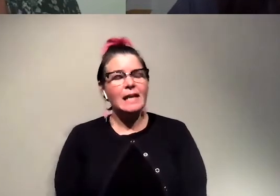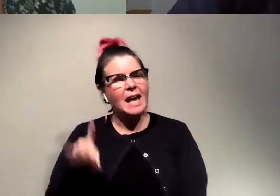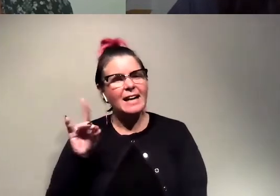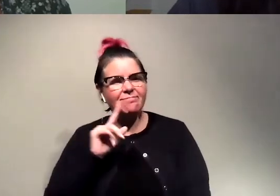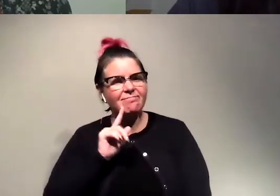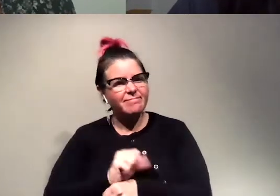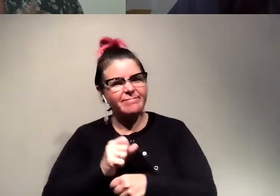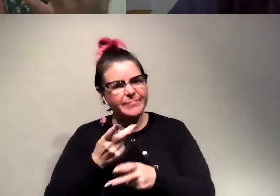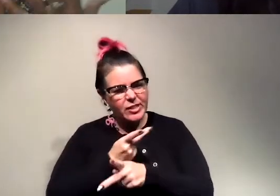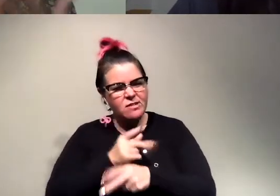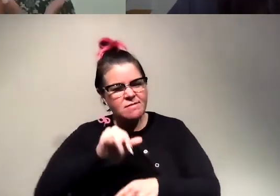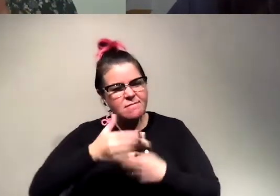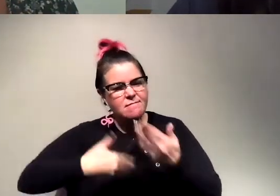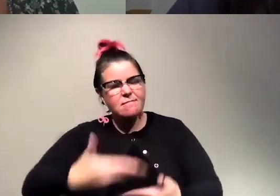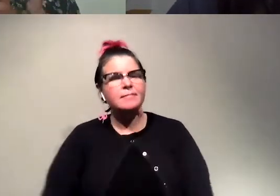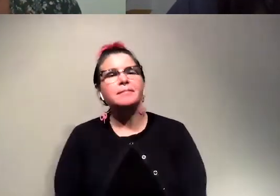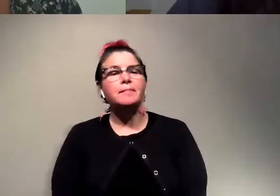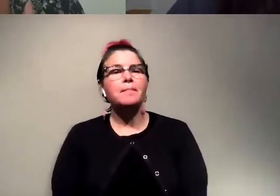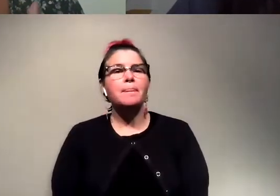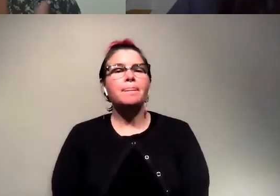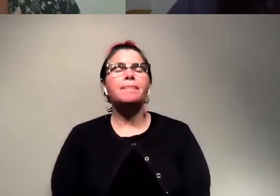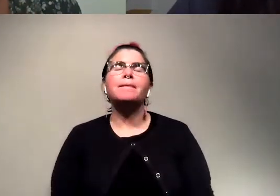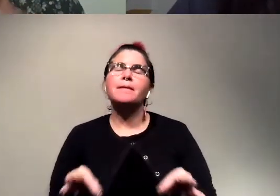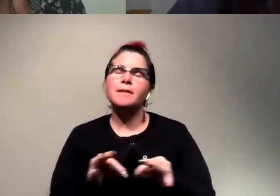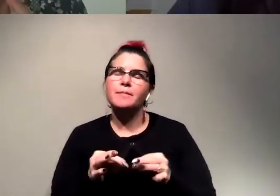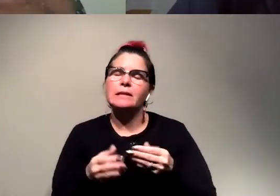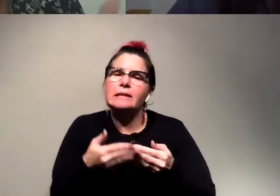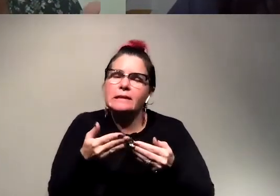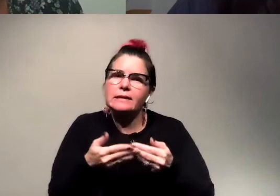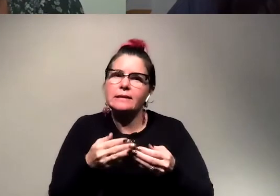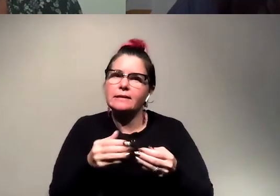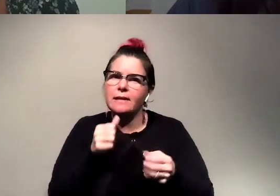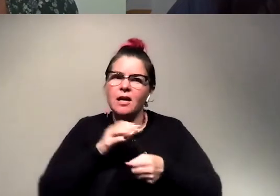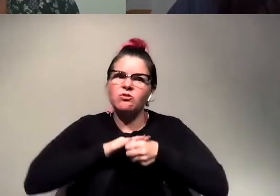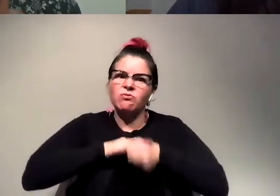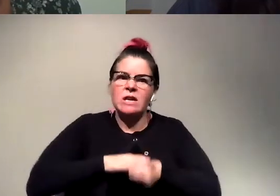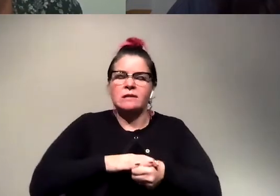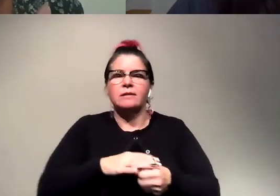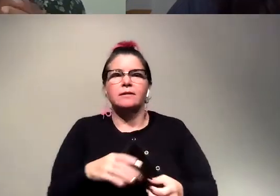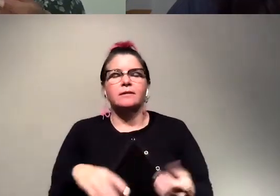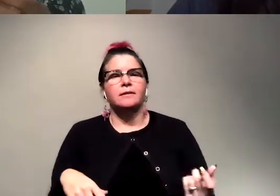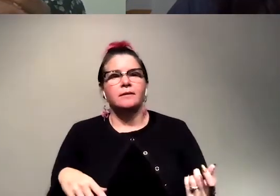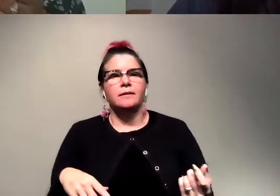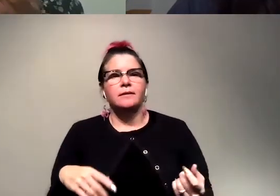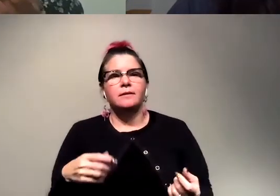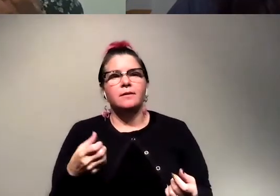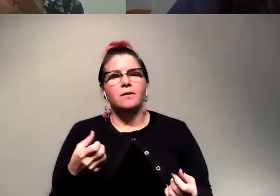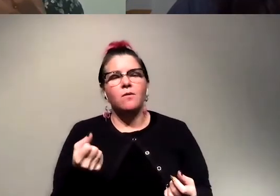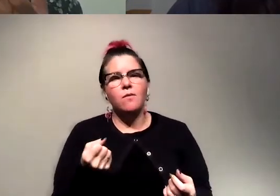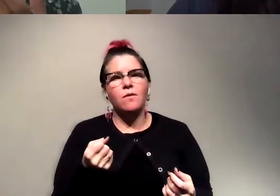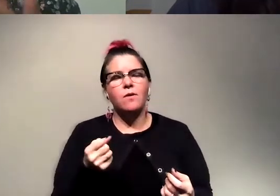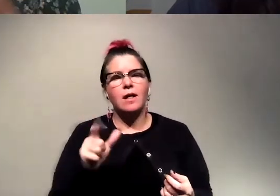out. You want to be gentle with them. You don't want to stress them out. So you can hold them by a